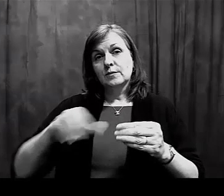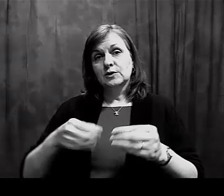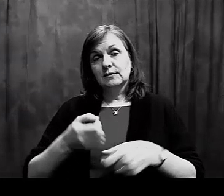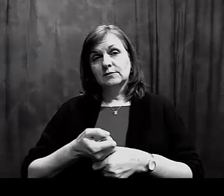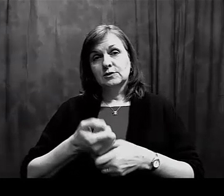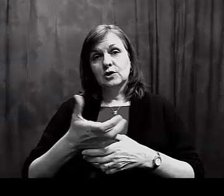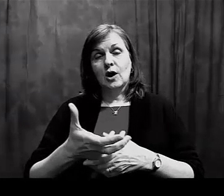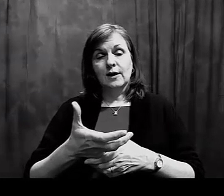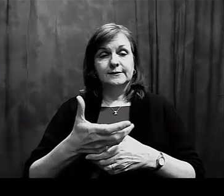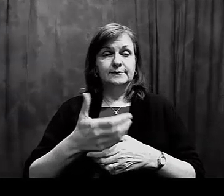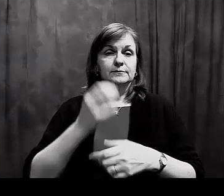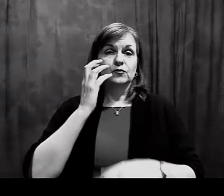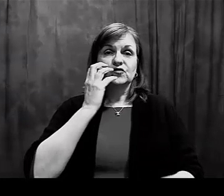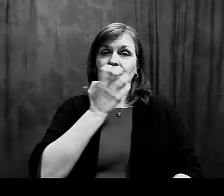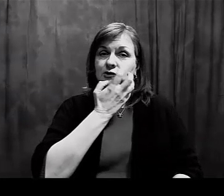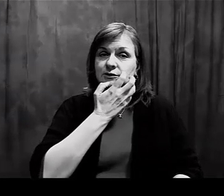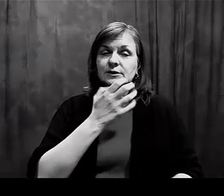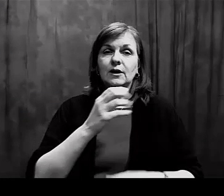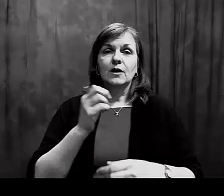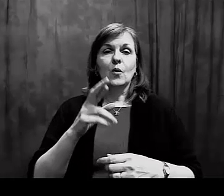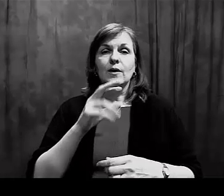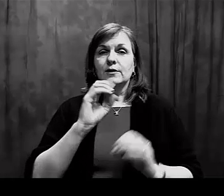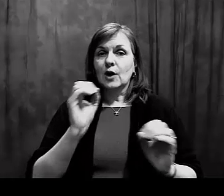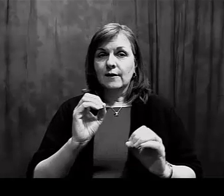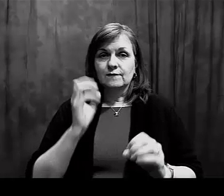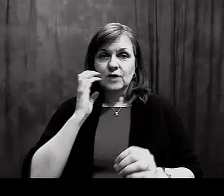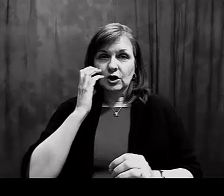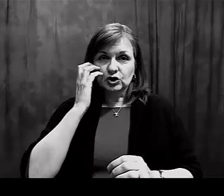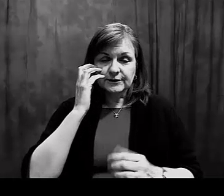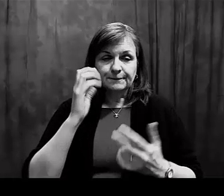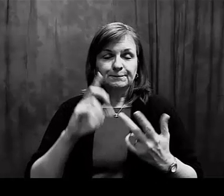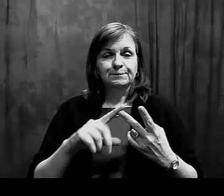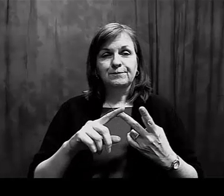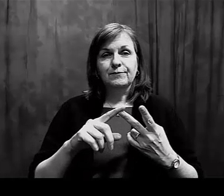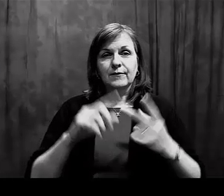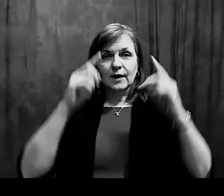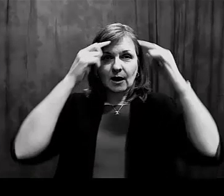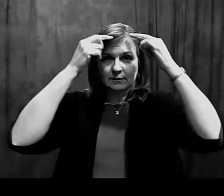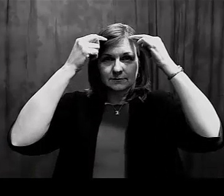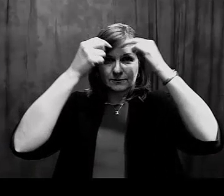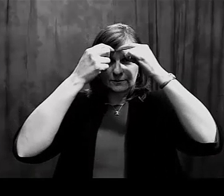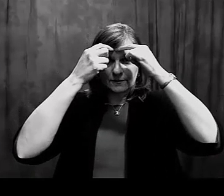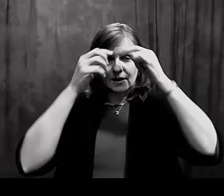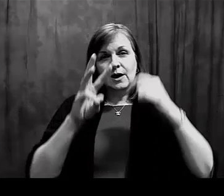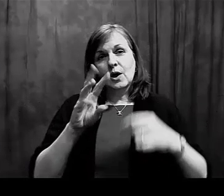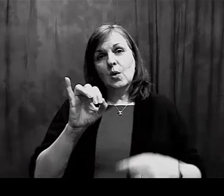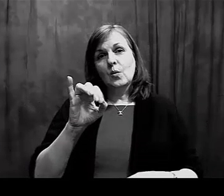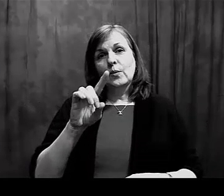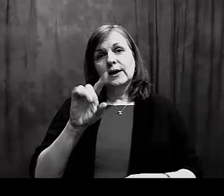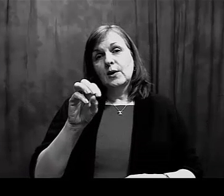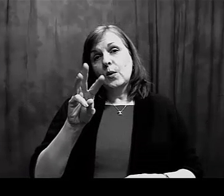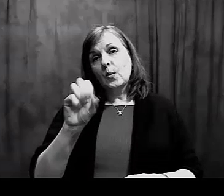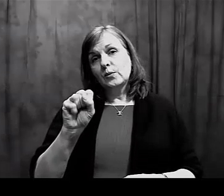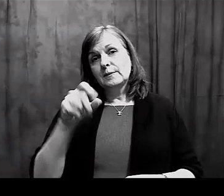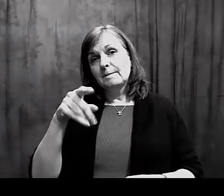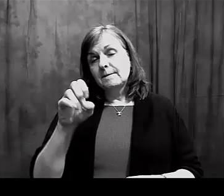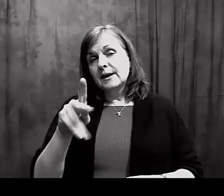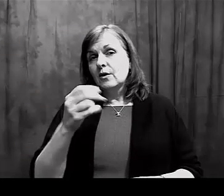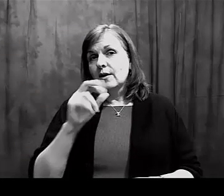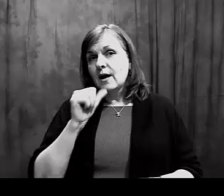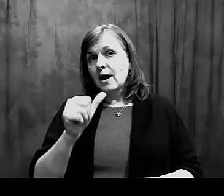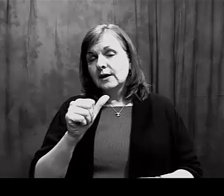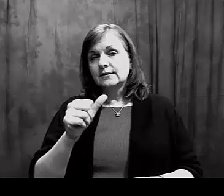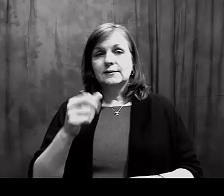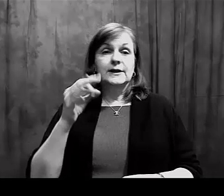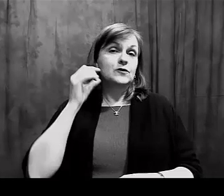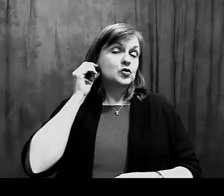know what chromosomes are involved in the production of freckles or no freckles, widow's peak or no widow's